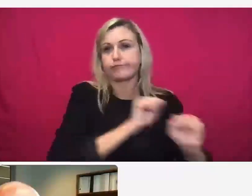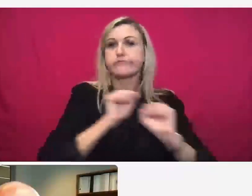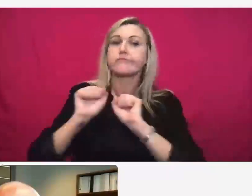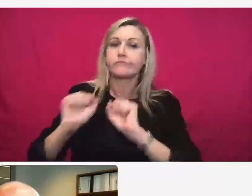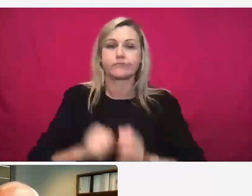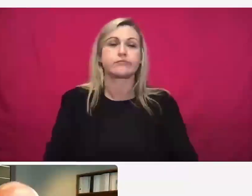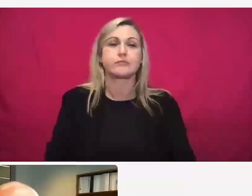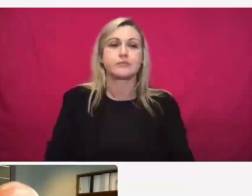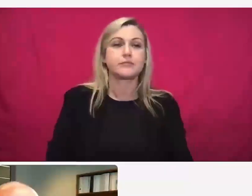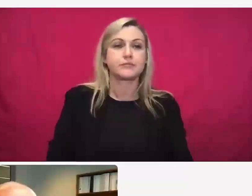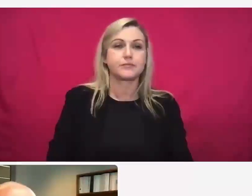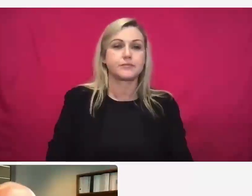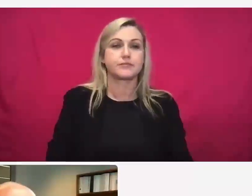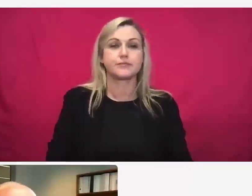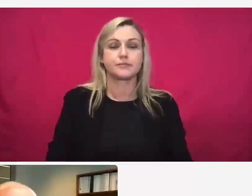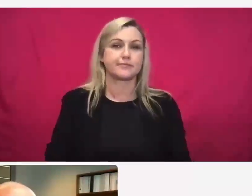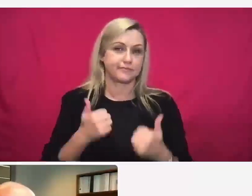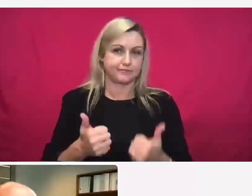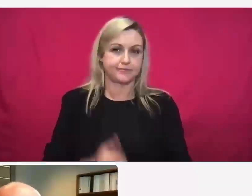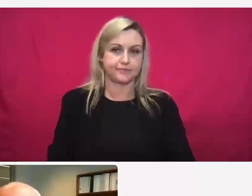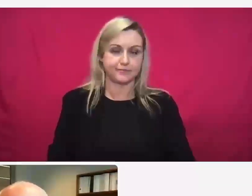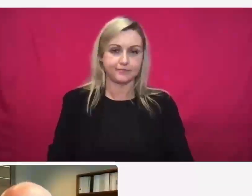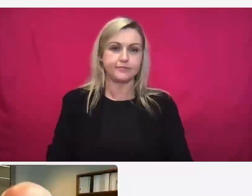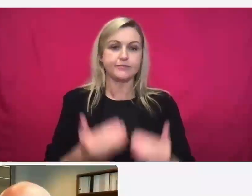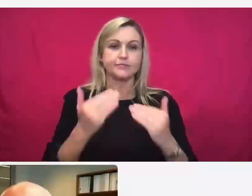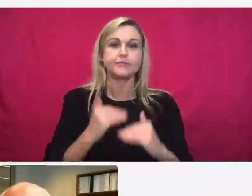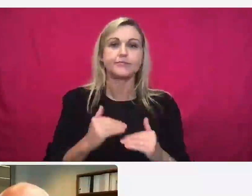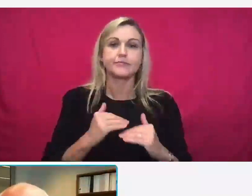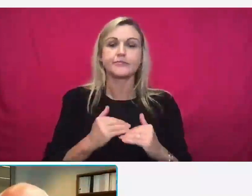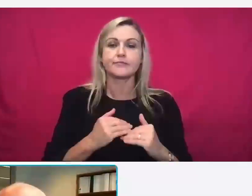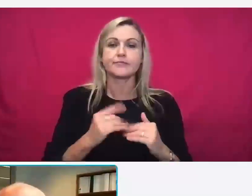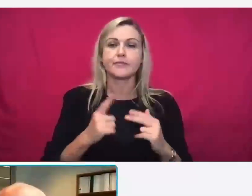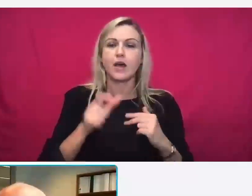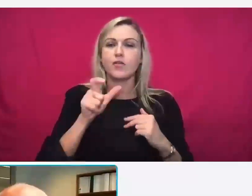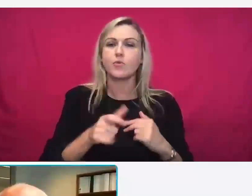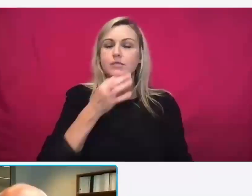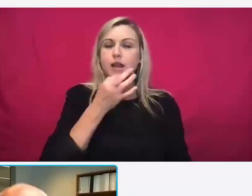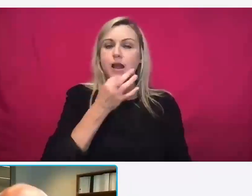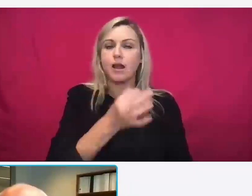through. Thanks. Sinead asked,